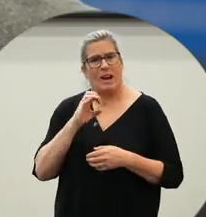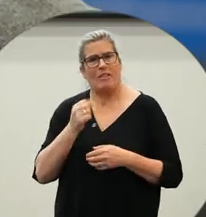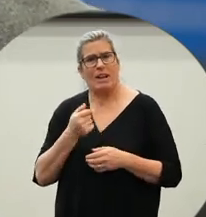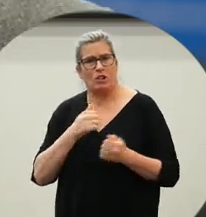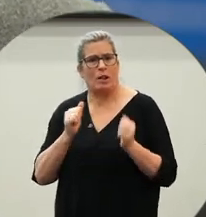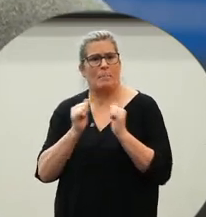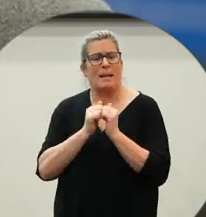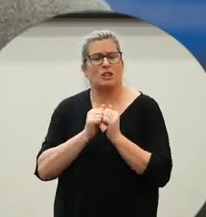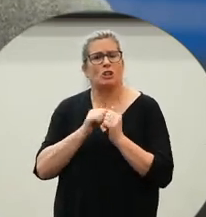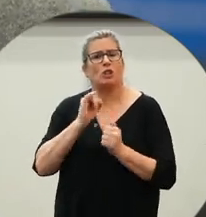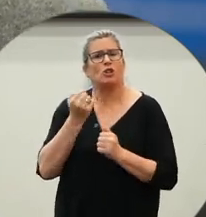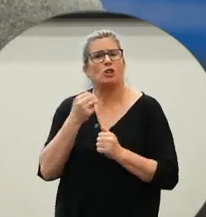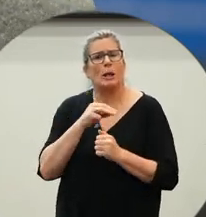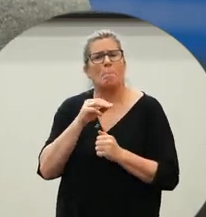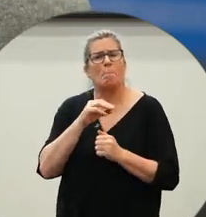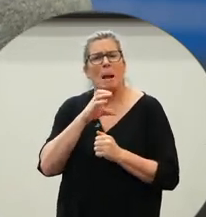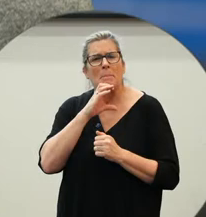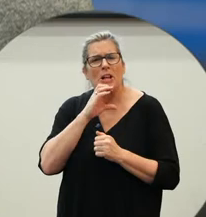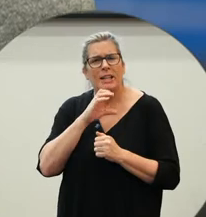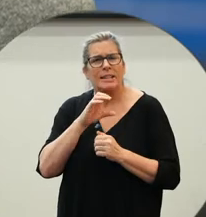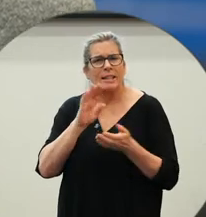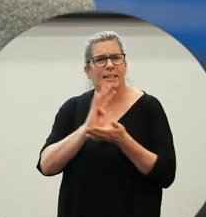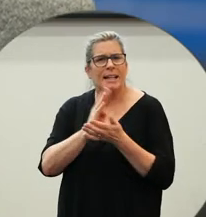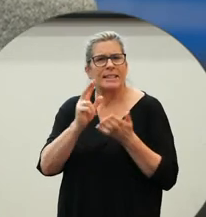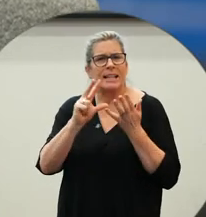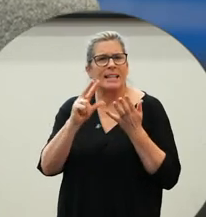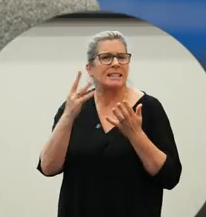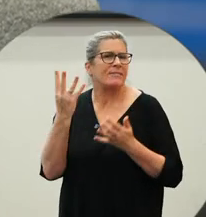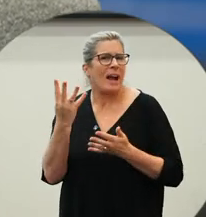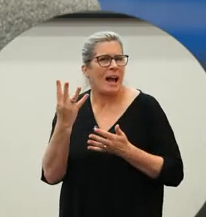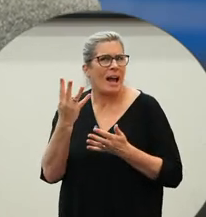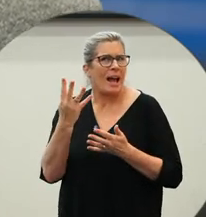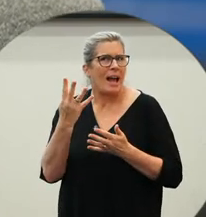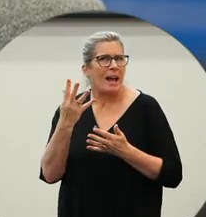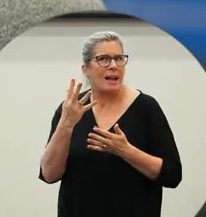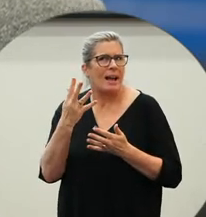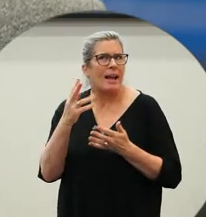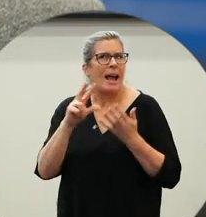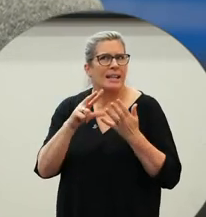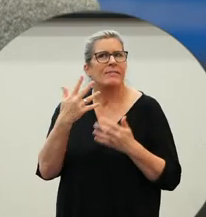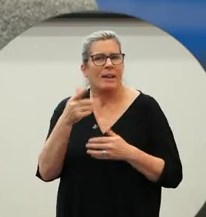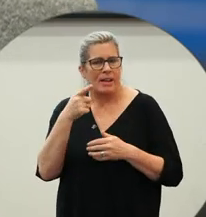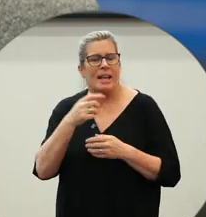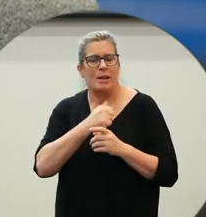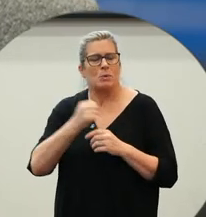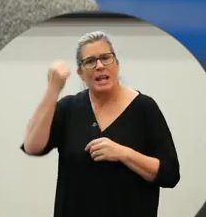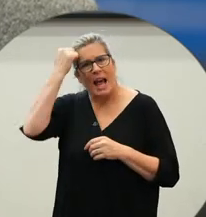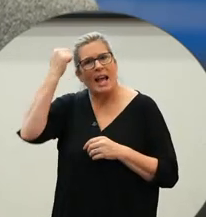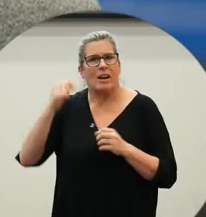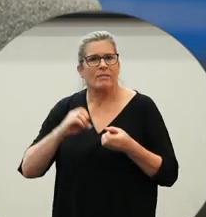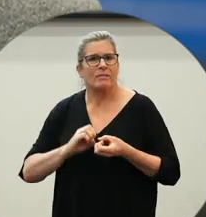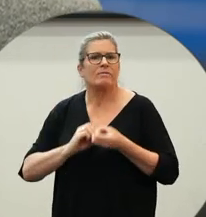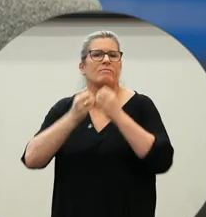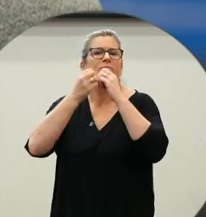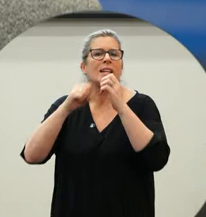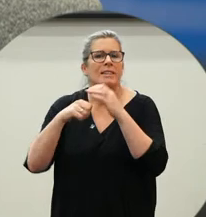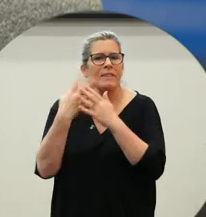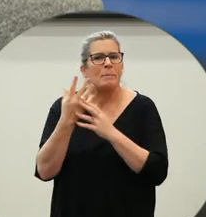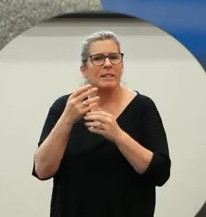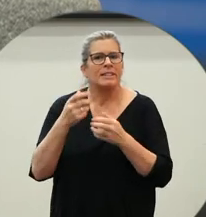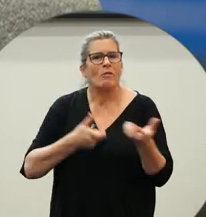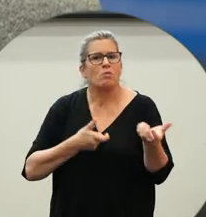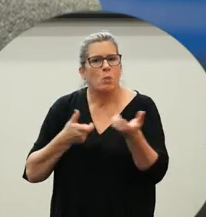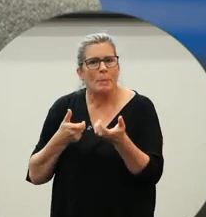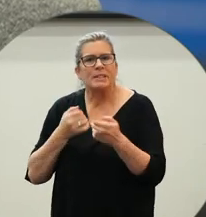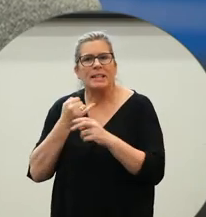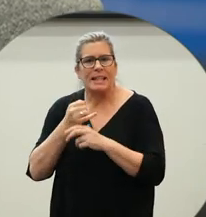in 1985, and then he was head of their weapon development for the IRA, and he had a farm in Ballycroy